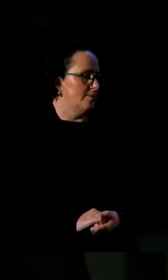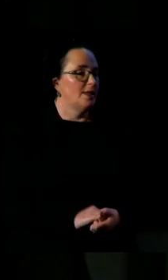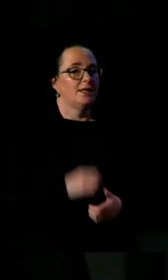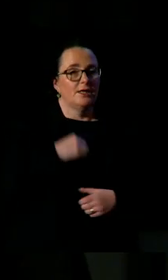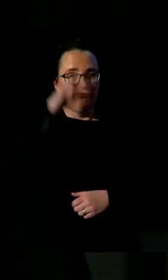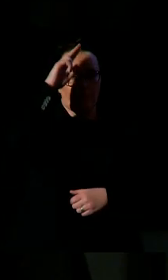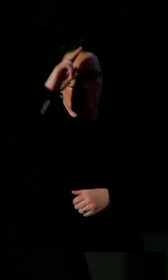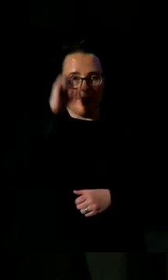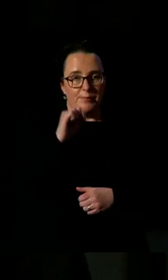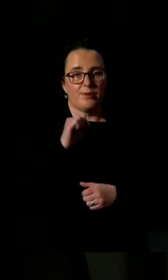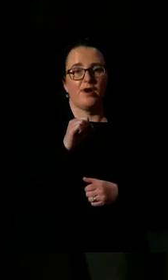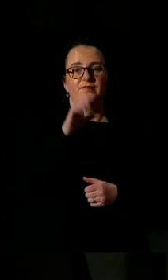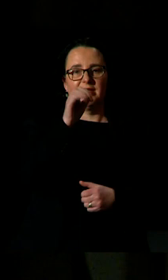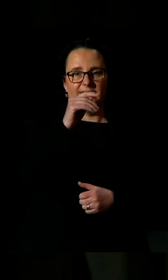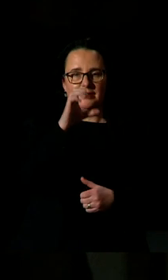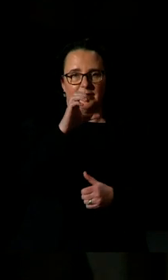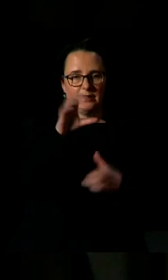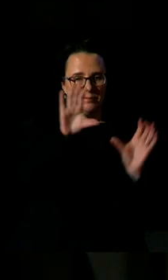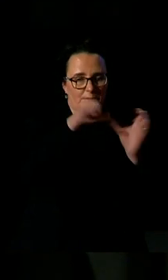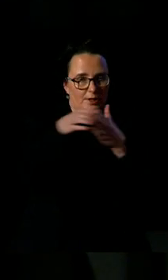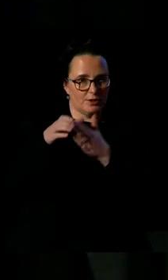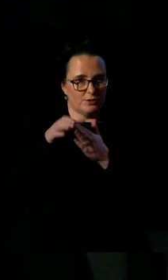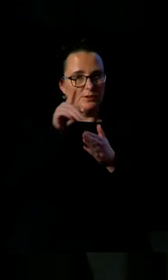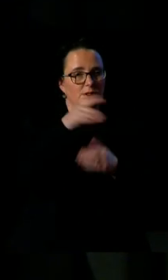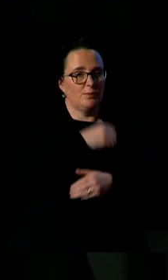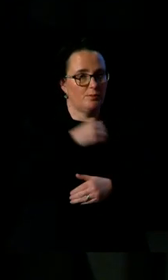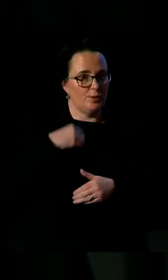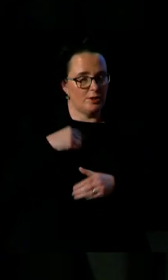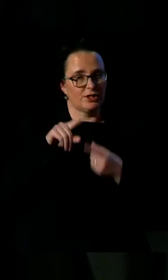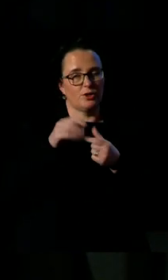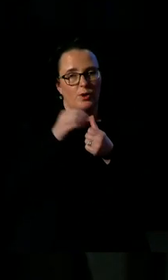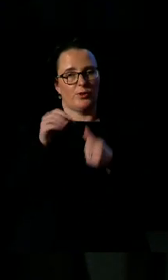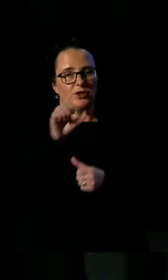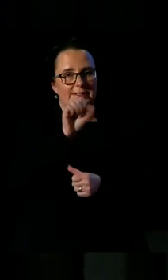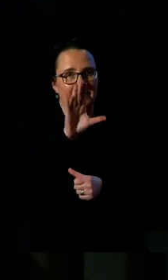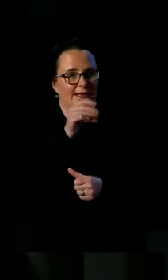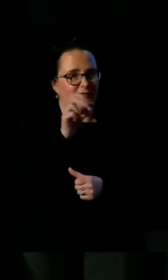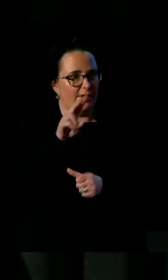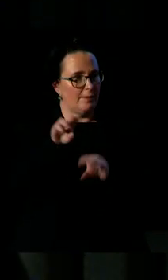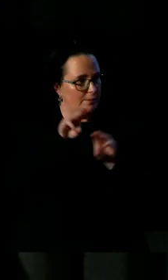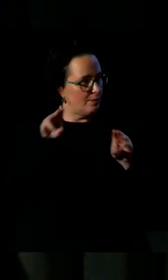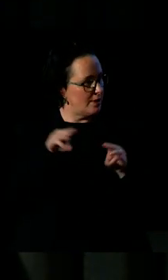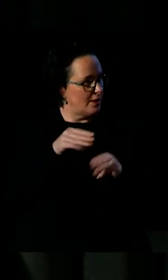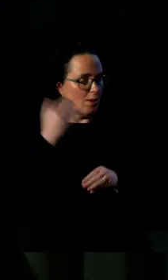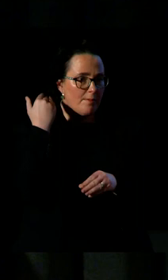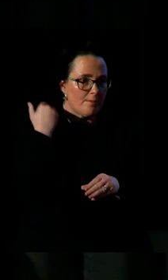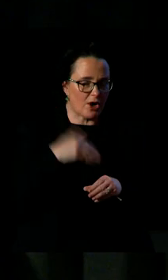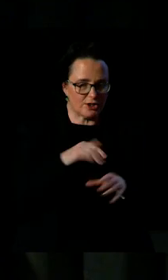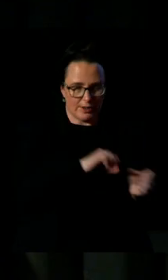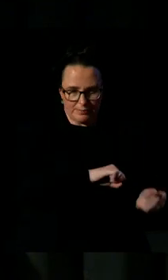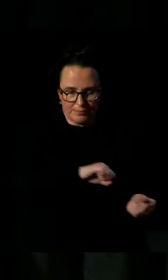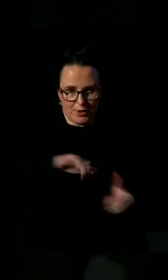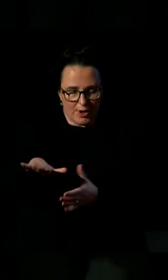In memory of ethnic minorities, Poles, and other Slavic peoples who were murdered, displaced,